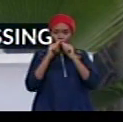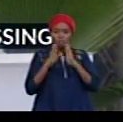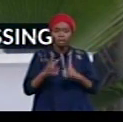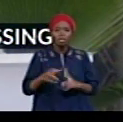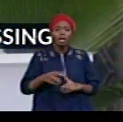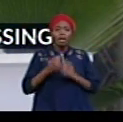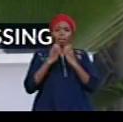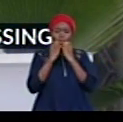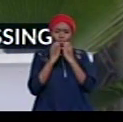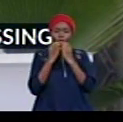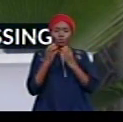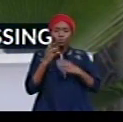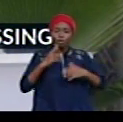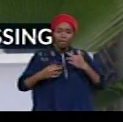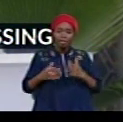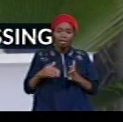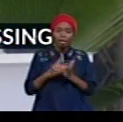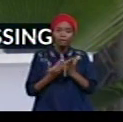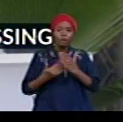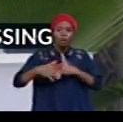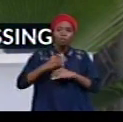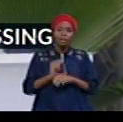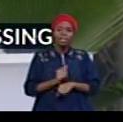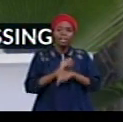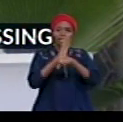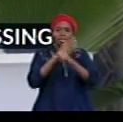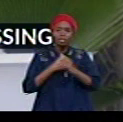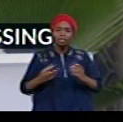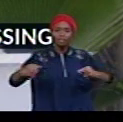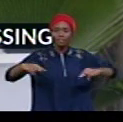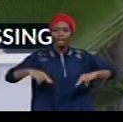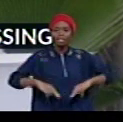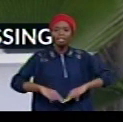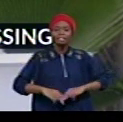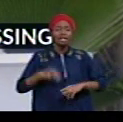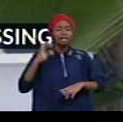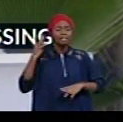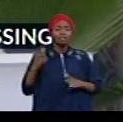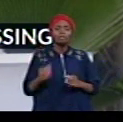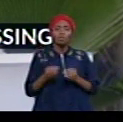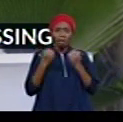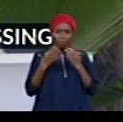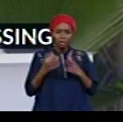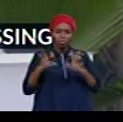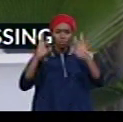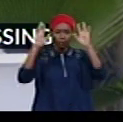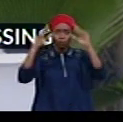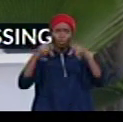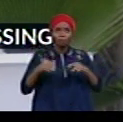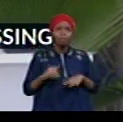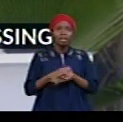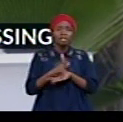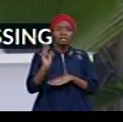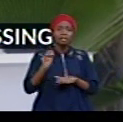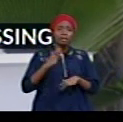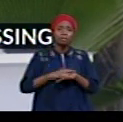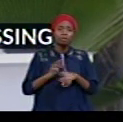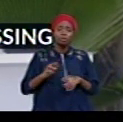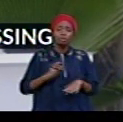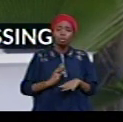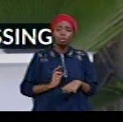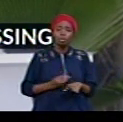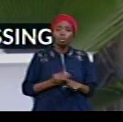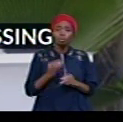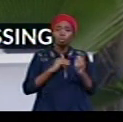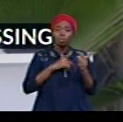and the valleys, sound of abundance of rain. There shall be showers of blessing, send them upon us, O Lord. Grant us now our